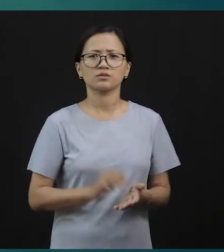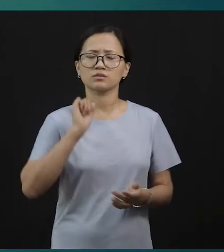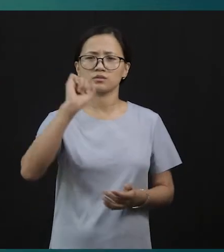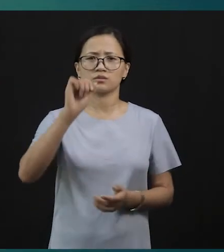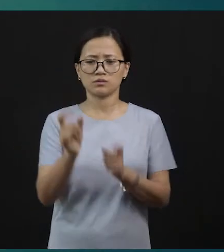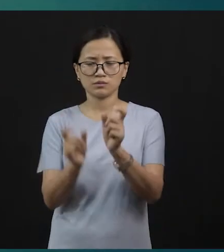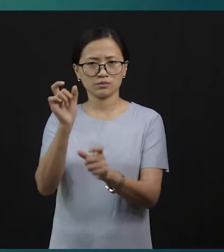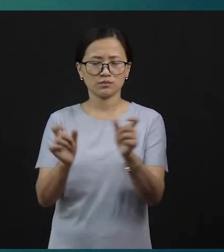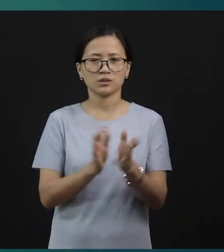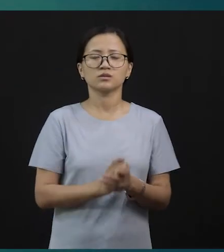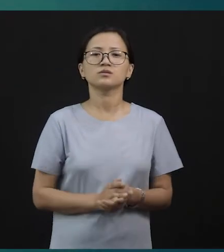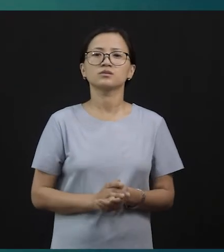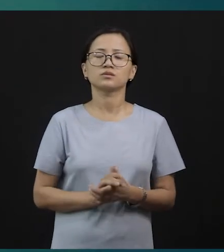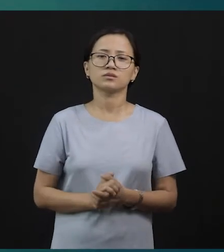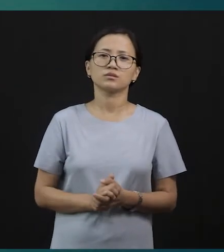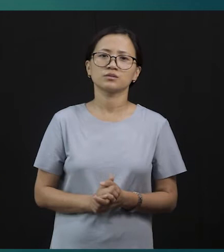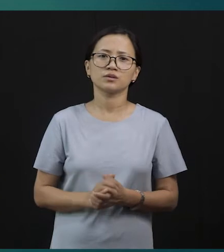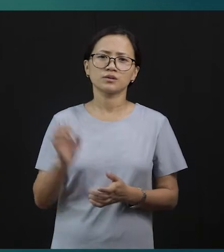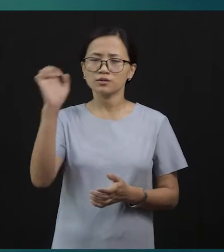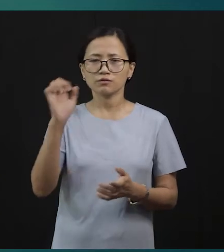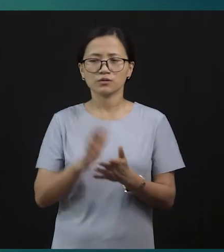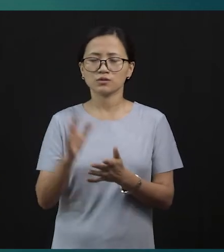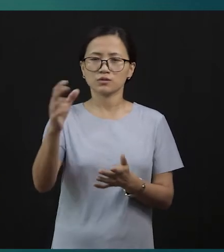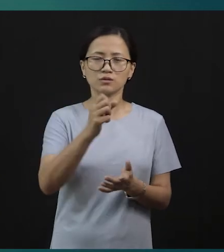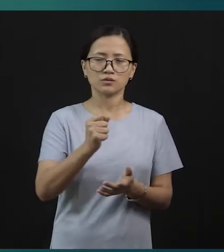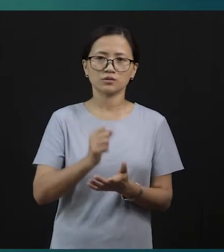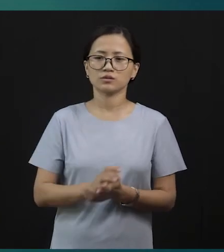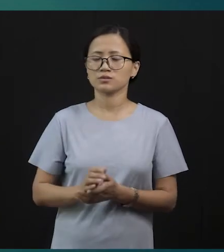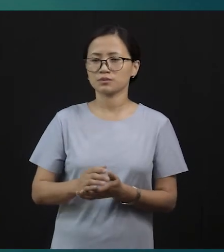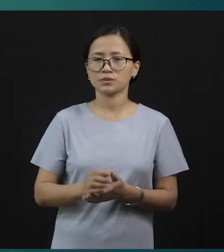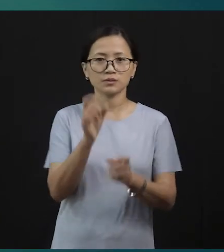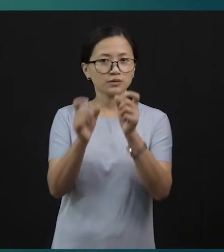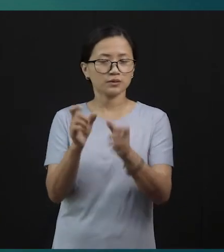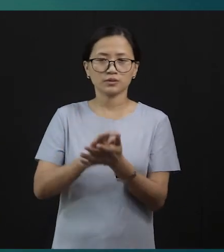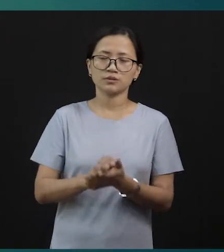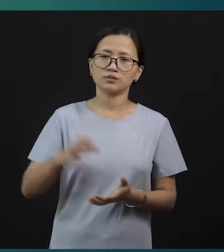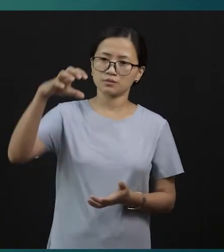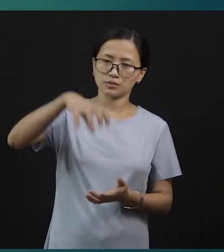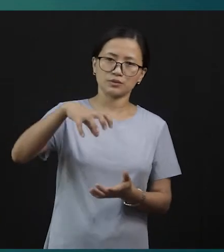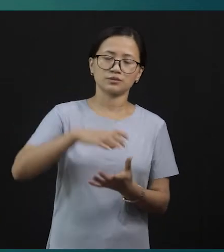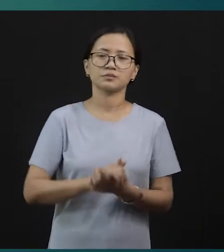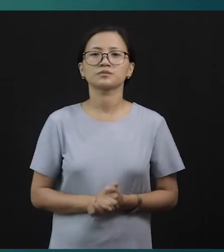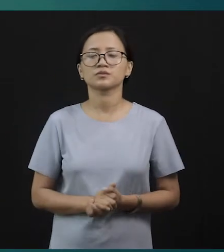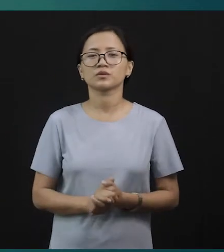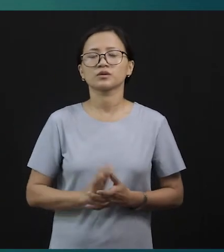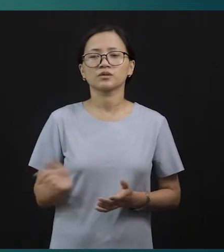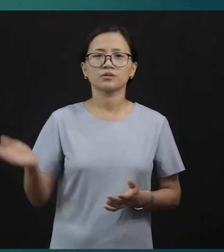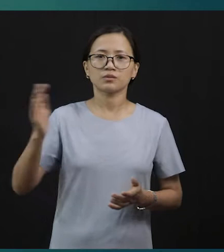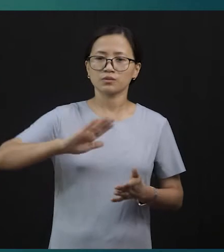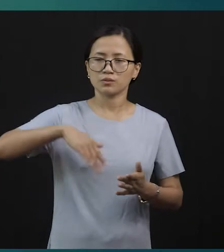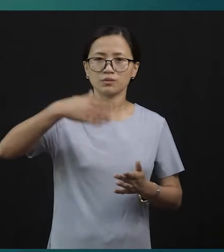is colony, okay, colonizing, or they can even control the people in that colony. They are not from the place, but they went there